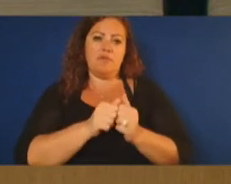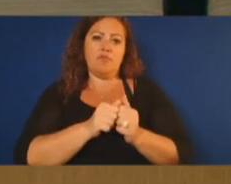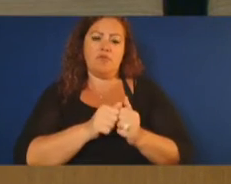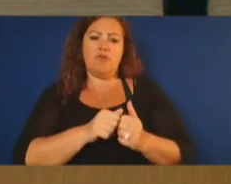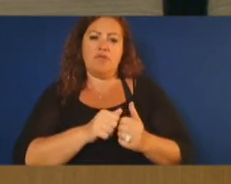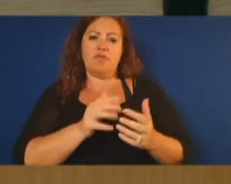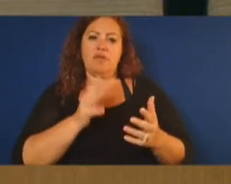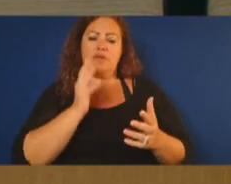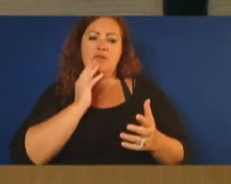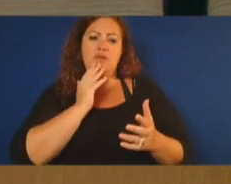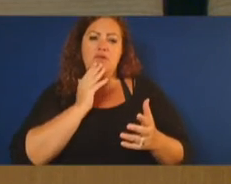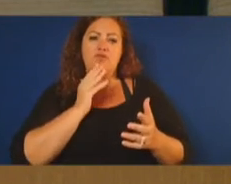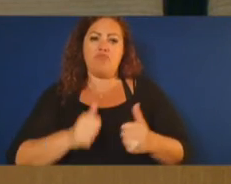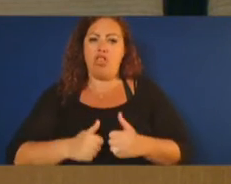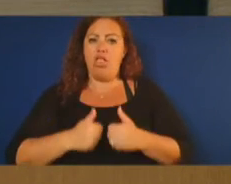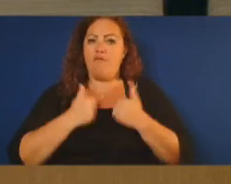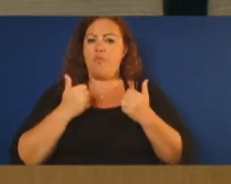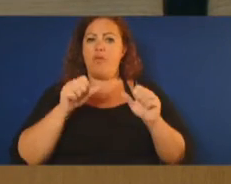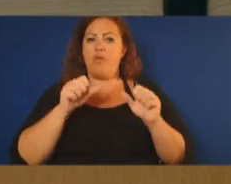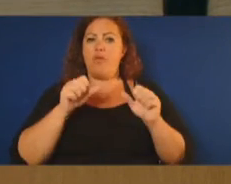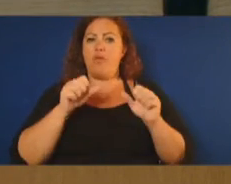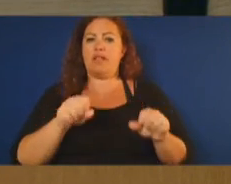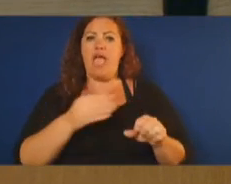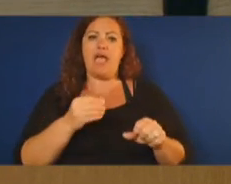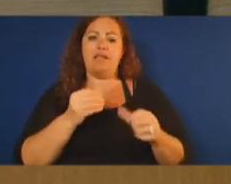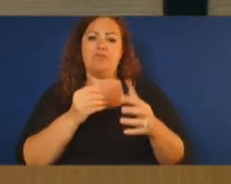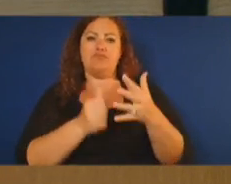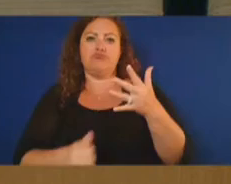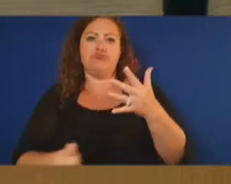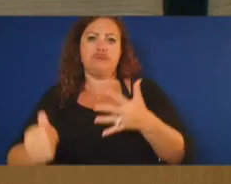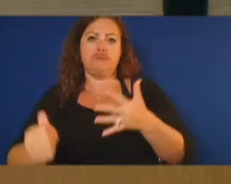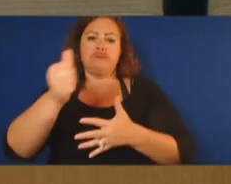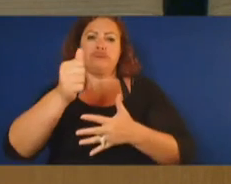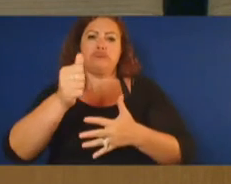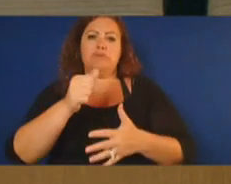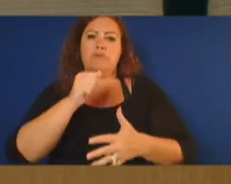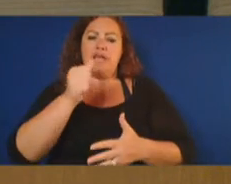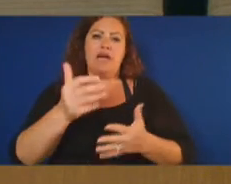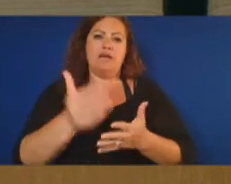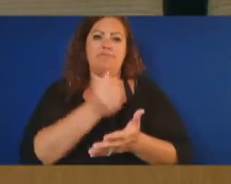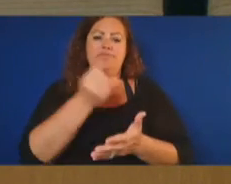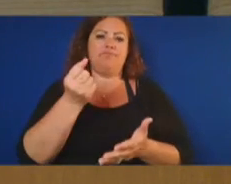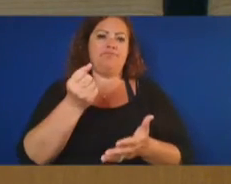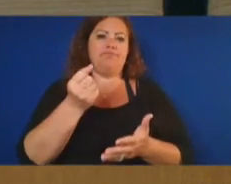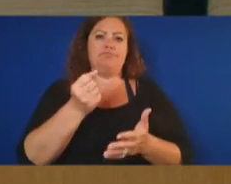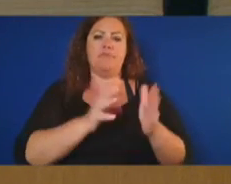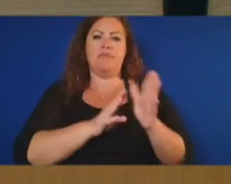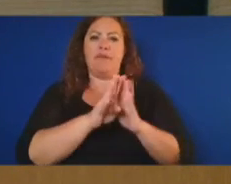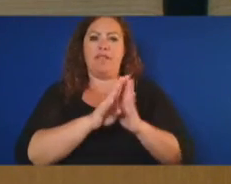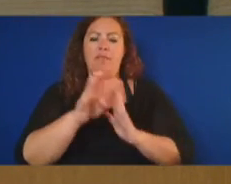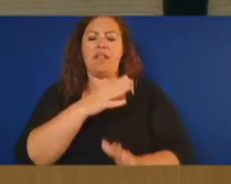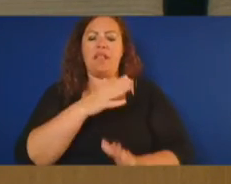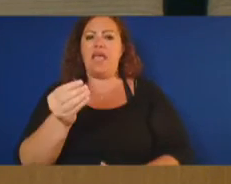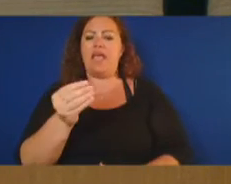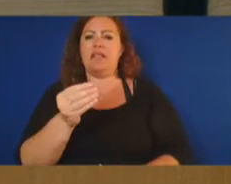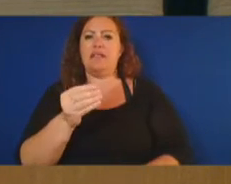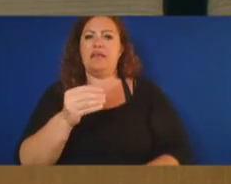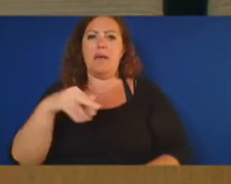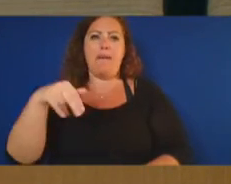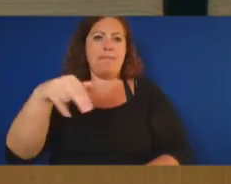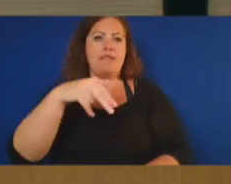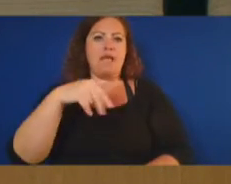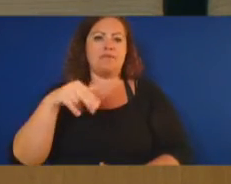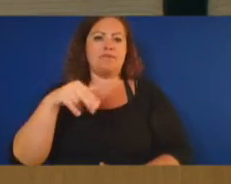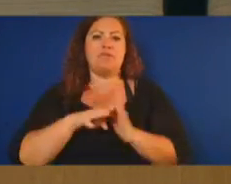mobility and also just not taking advantage of transor development and Des or development and 10